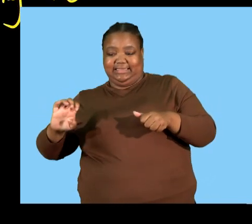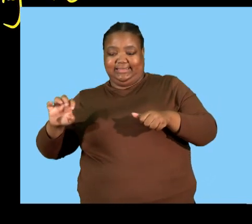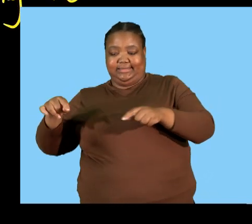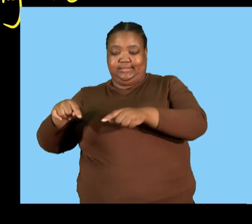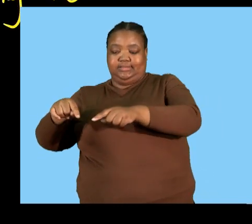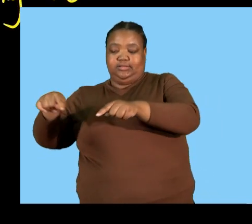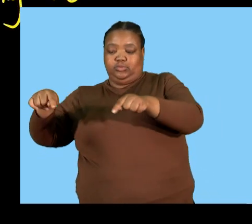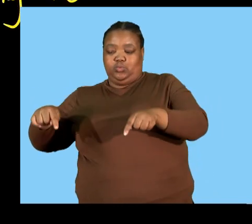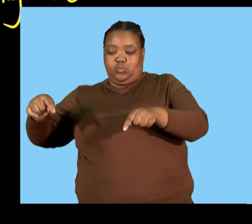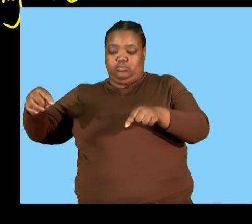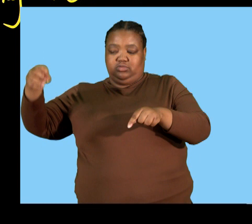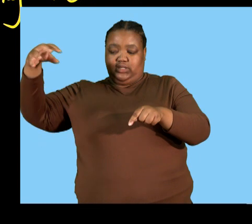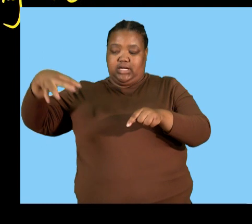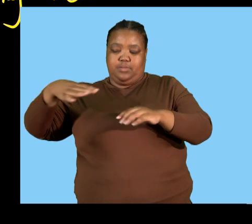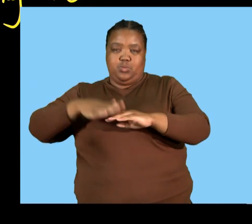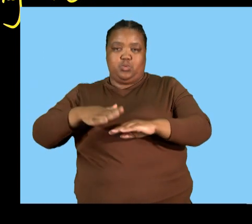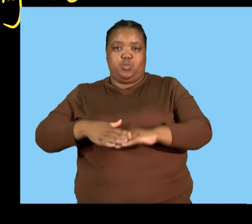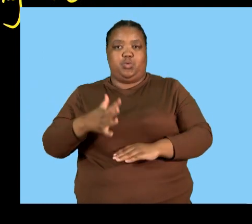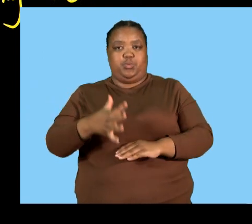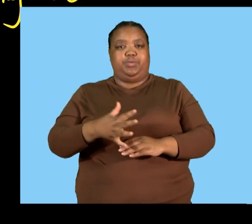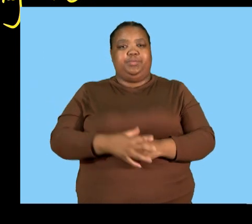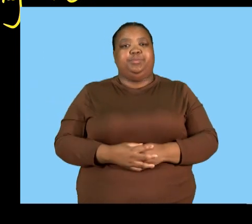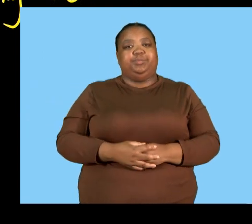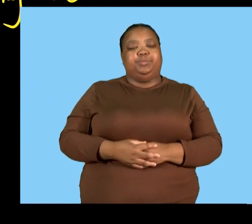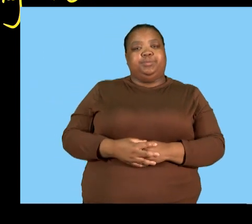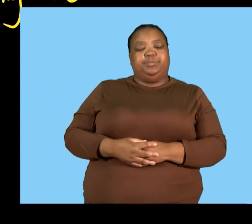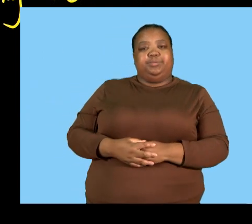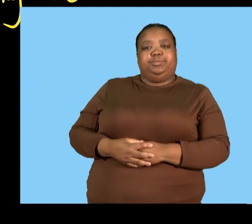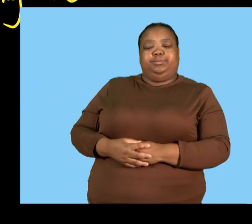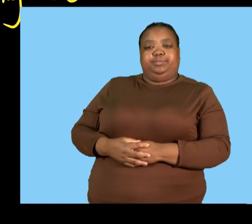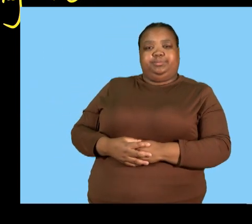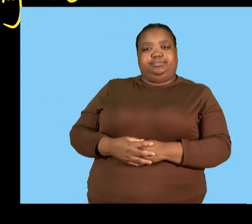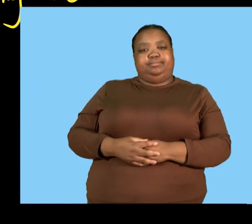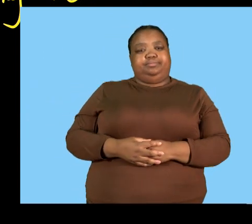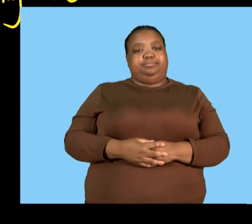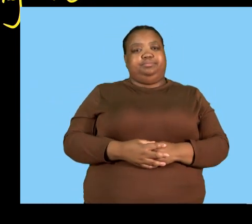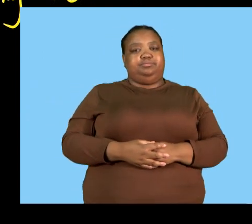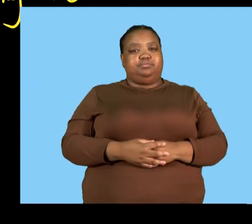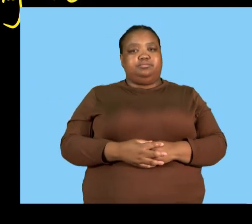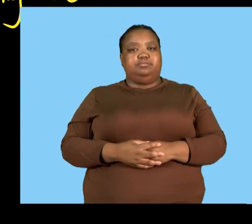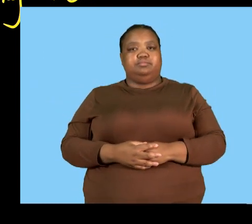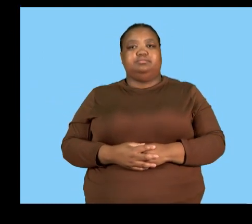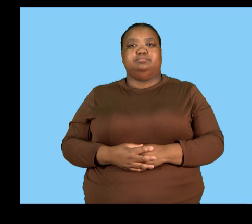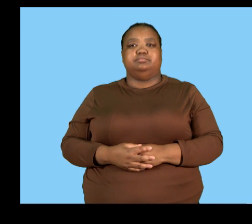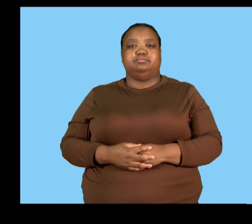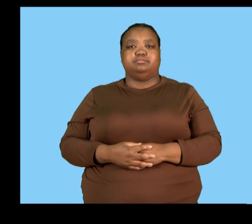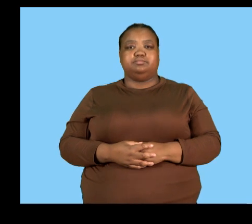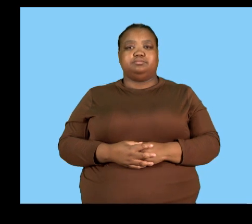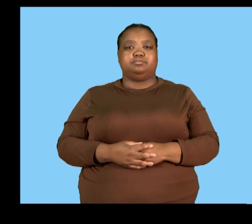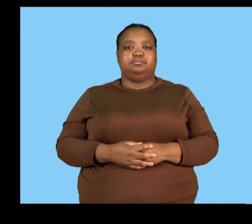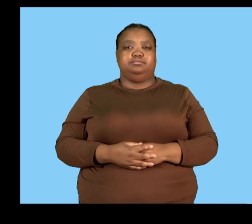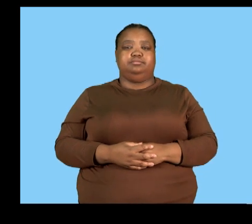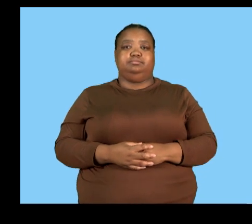the living room. So this part will also receive sunlight.